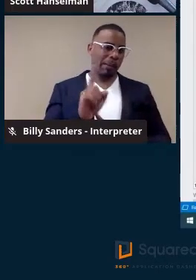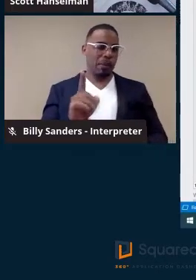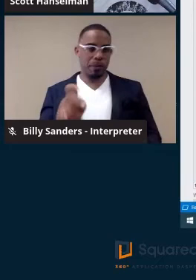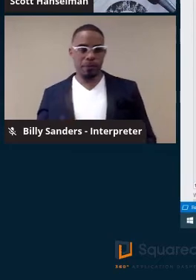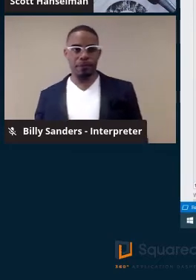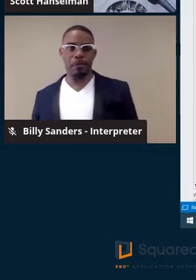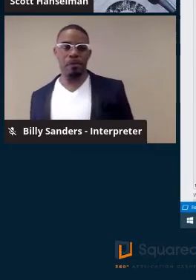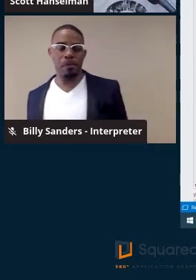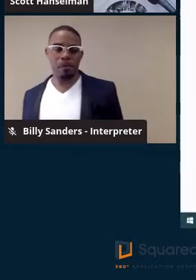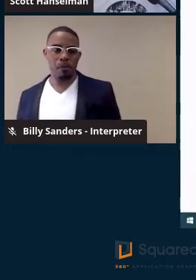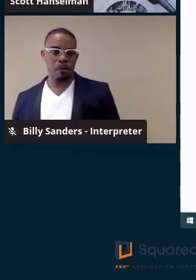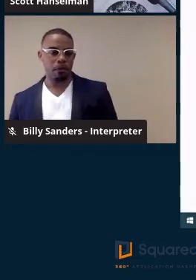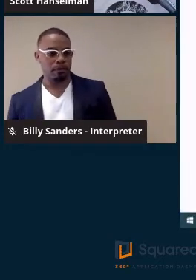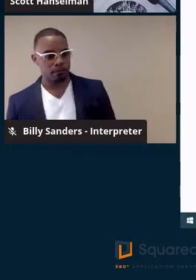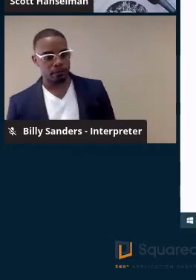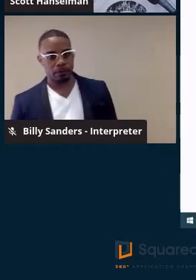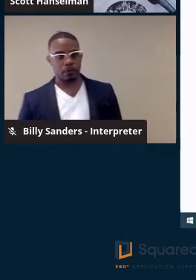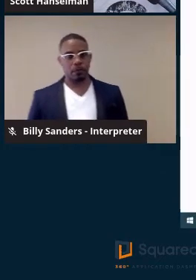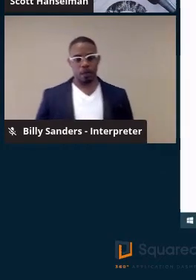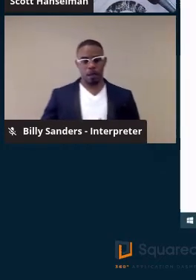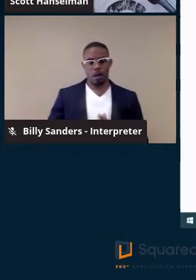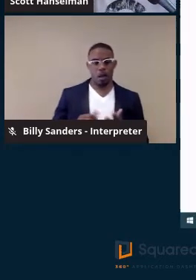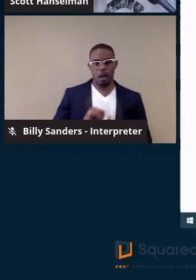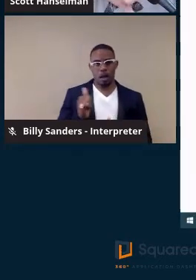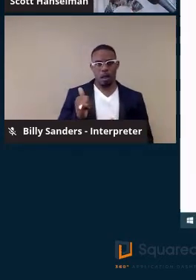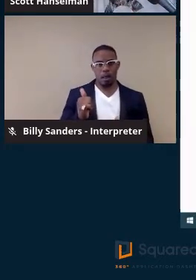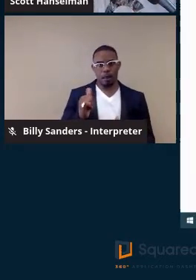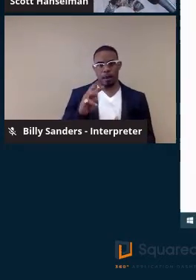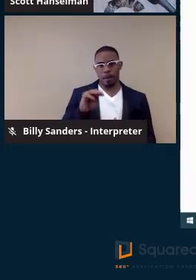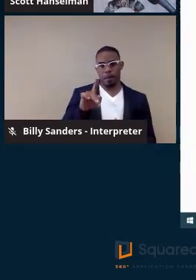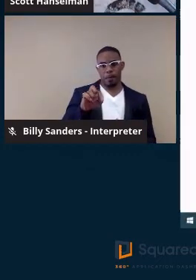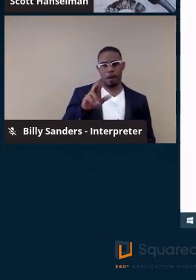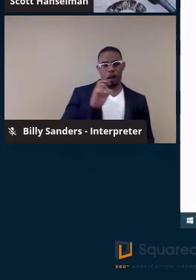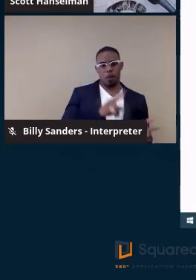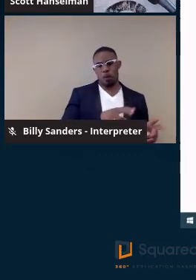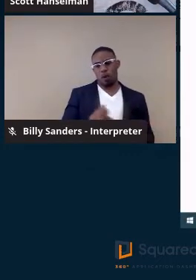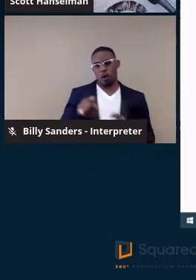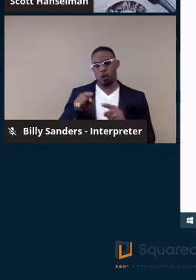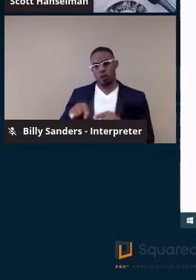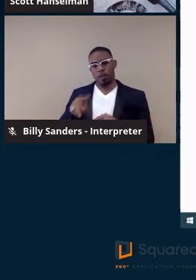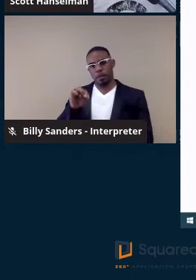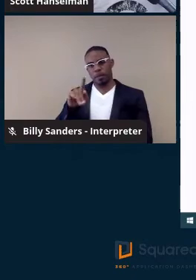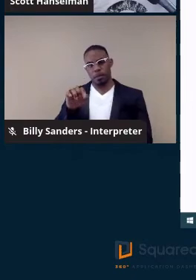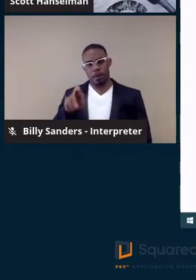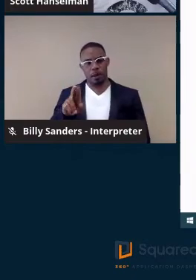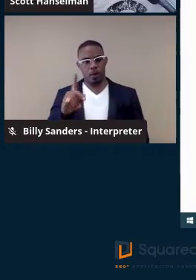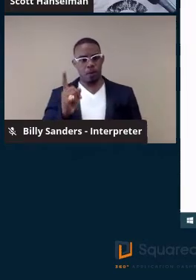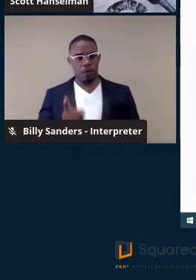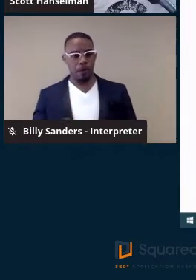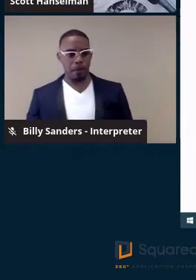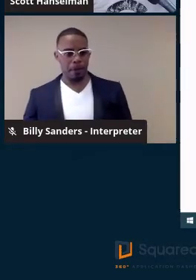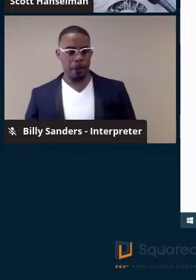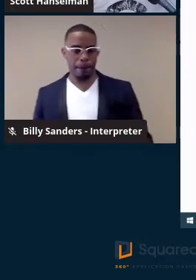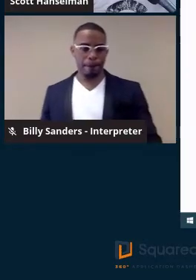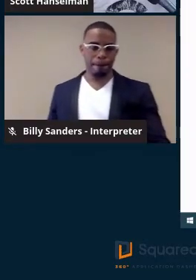here. It's starting on another monitor, and I'm going to bring it over to this monitor. One moment.